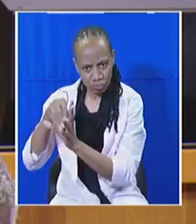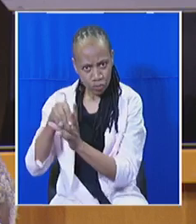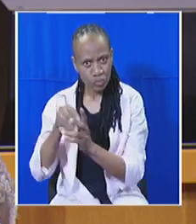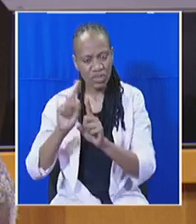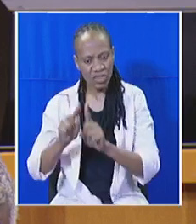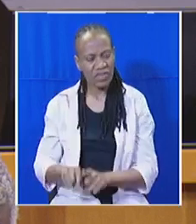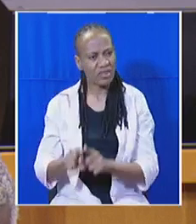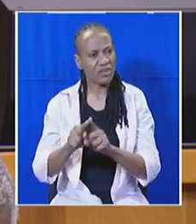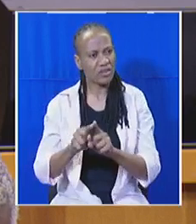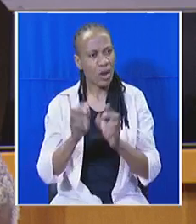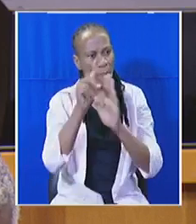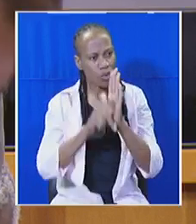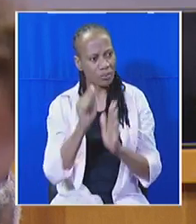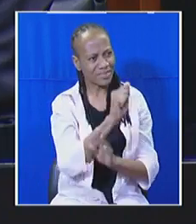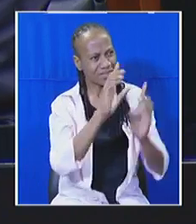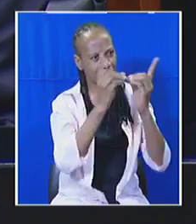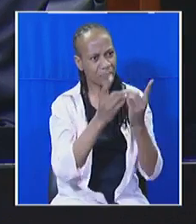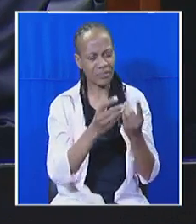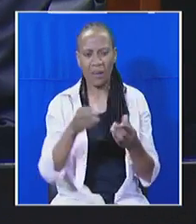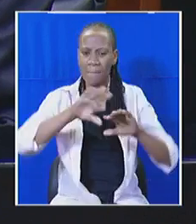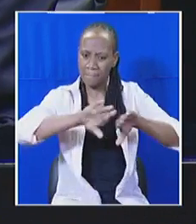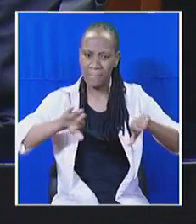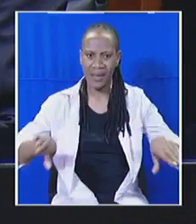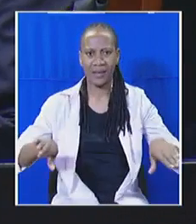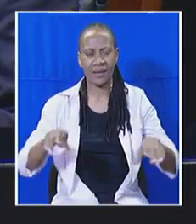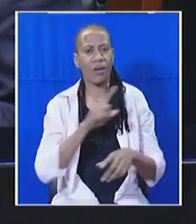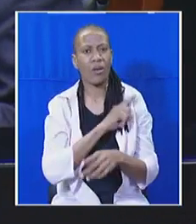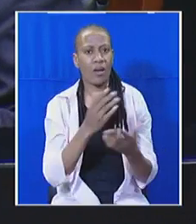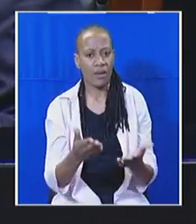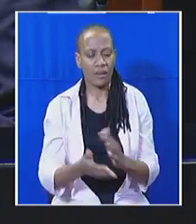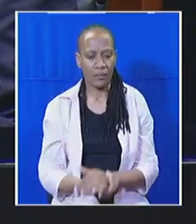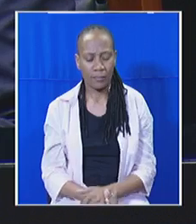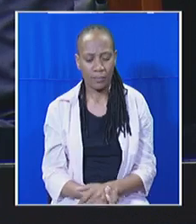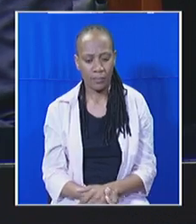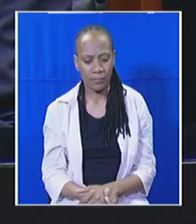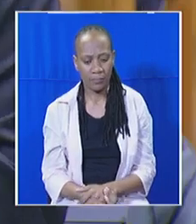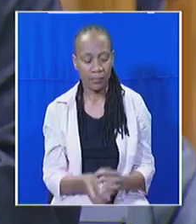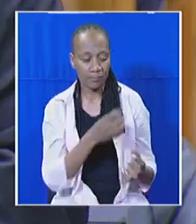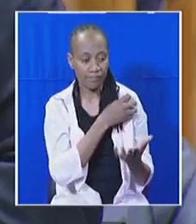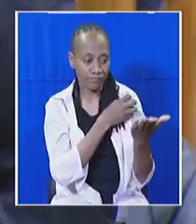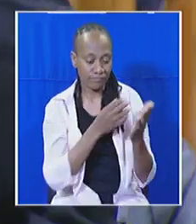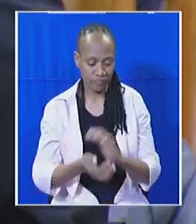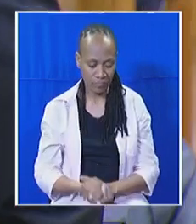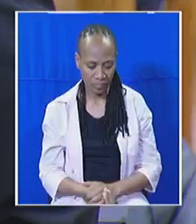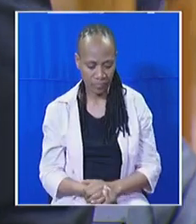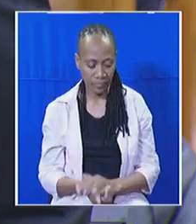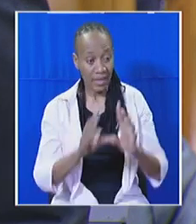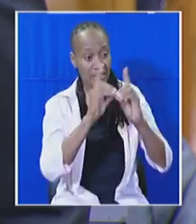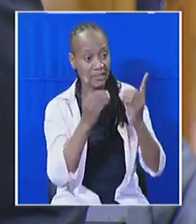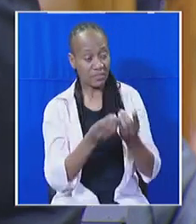of this department. Thank you. Honorable Minister. Well, the department is doing everything